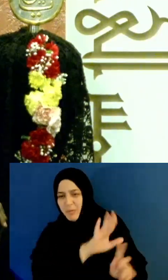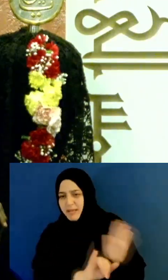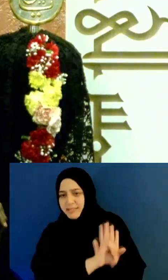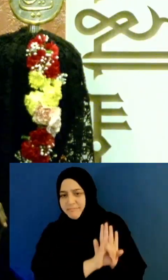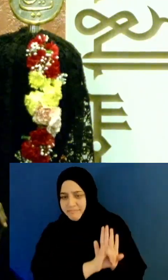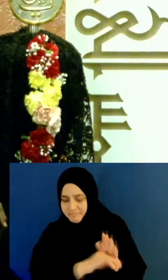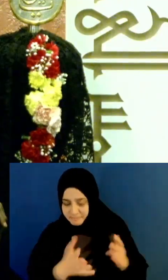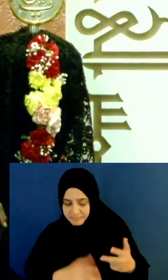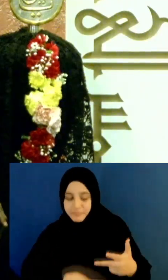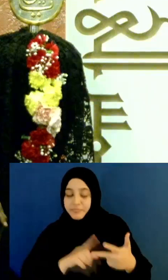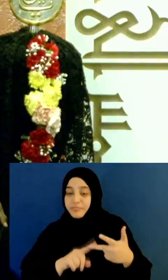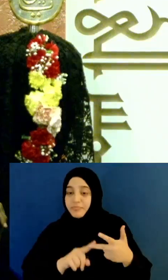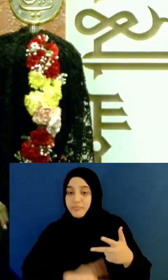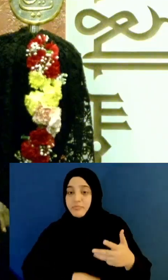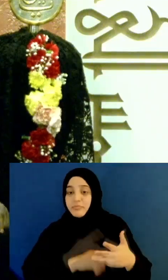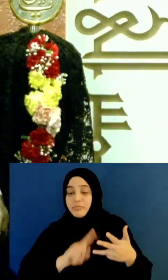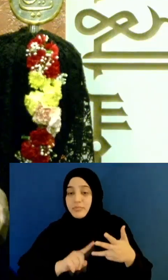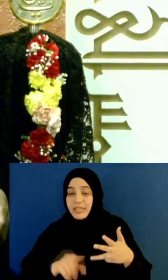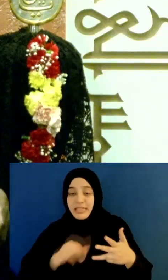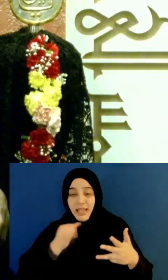of an identity is religion.